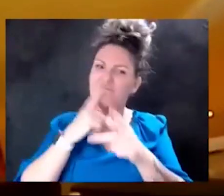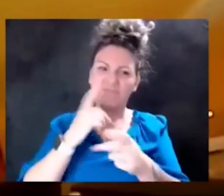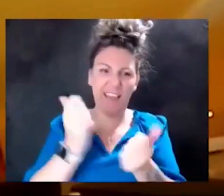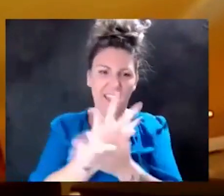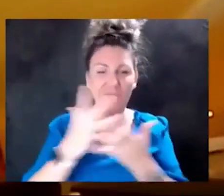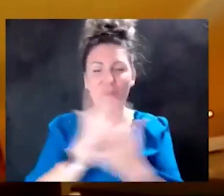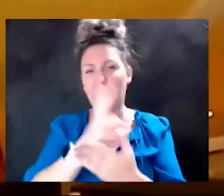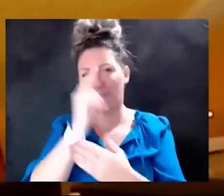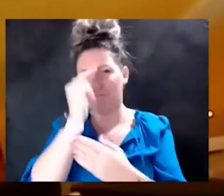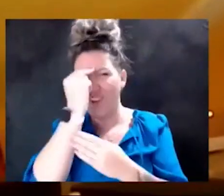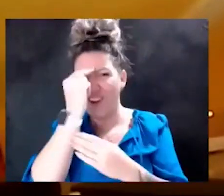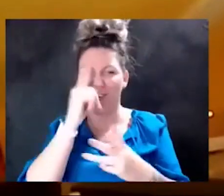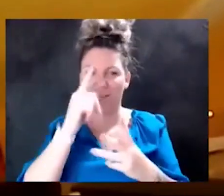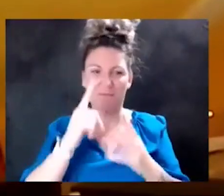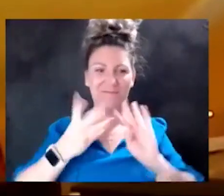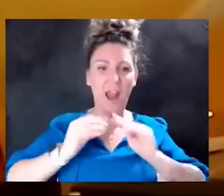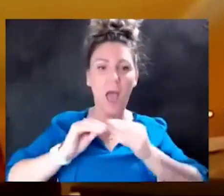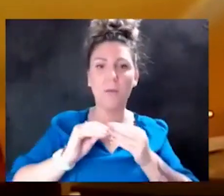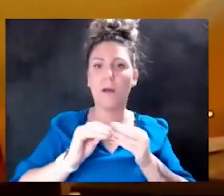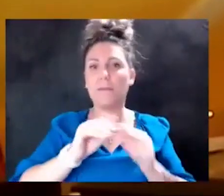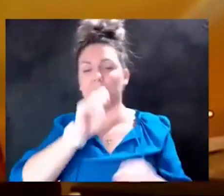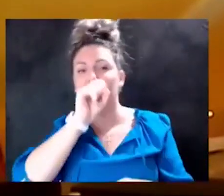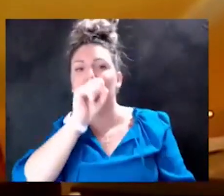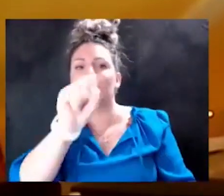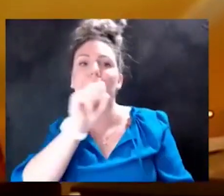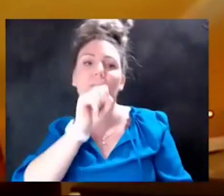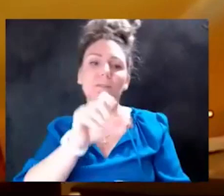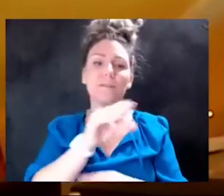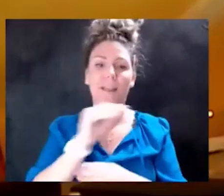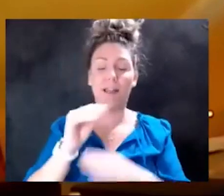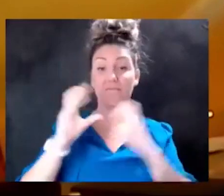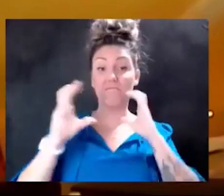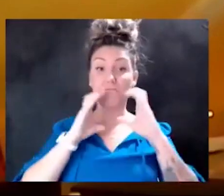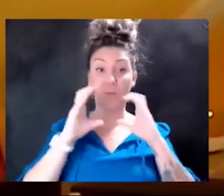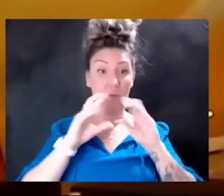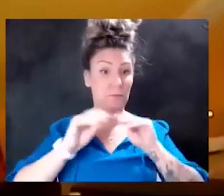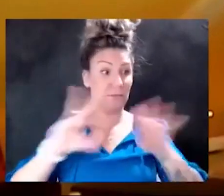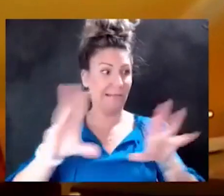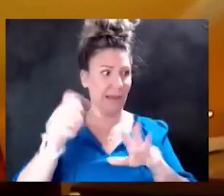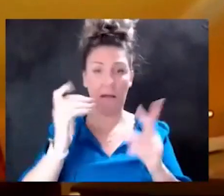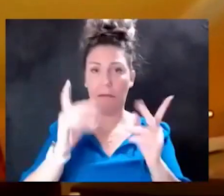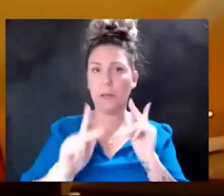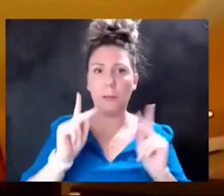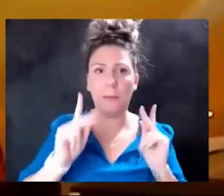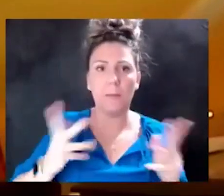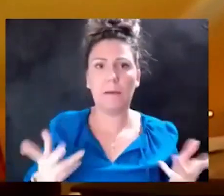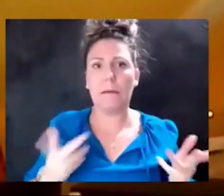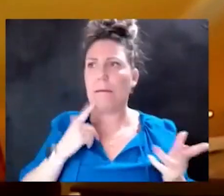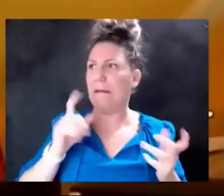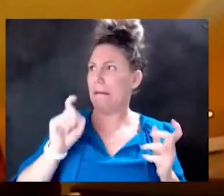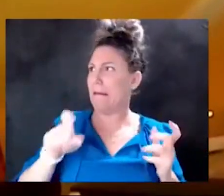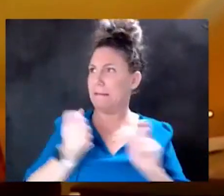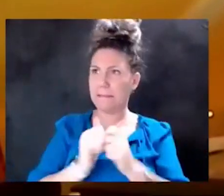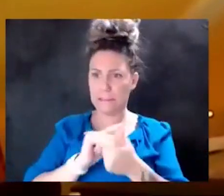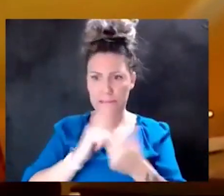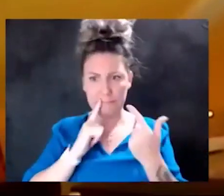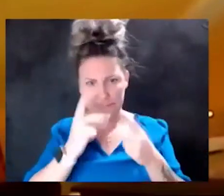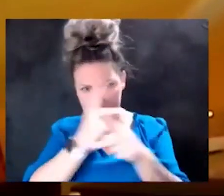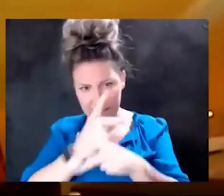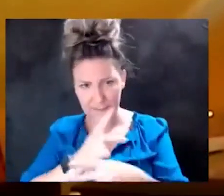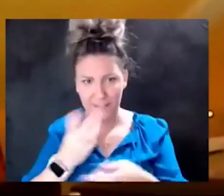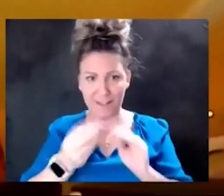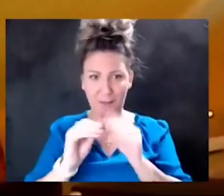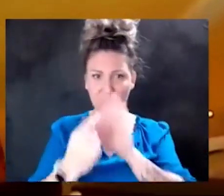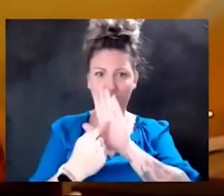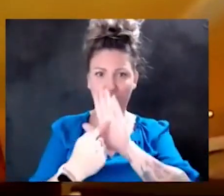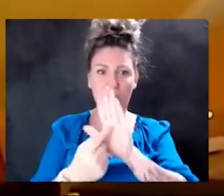it came time to have to communicate that stuff out to other people, to have to translate those numbers for them, I would